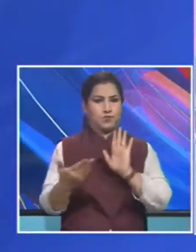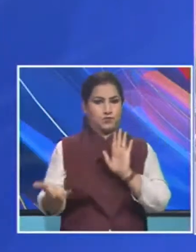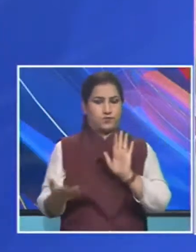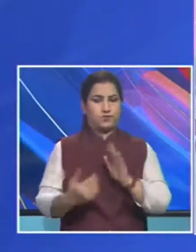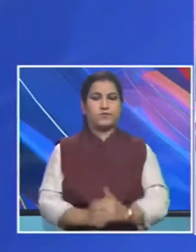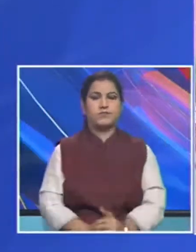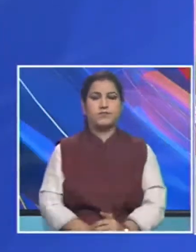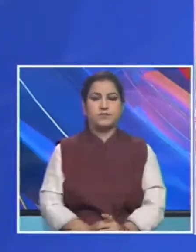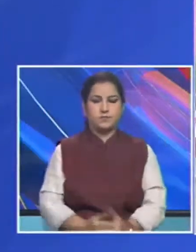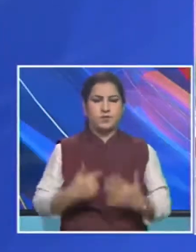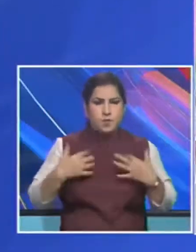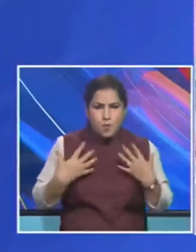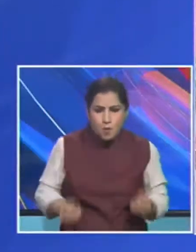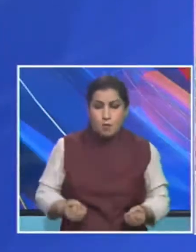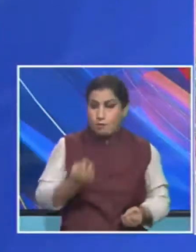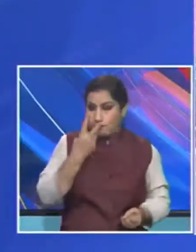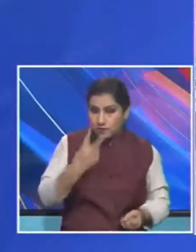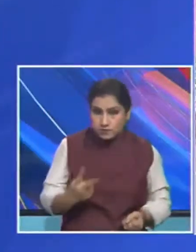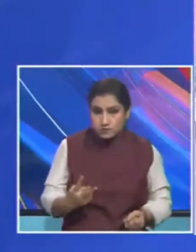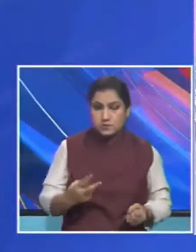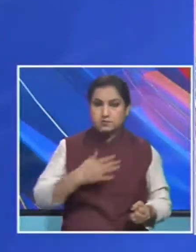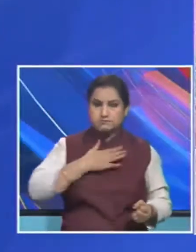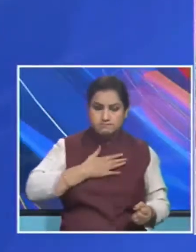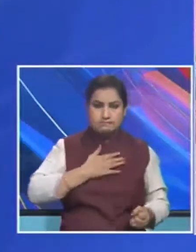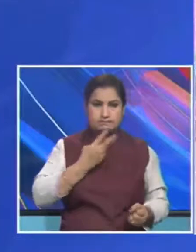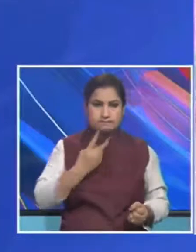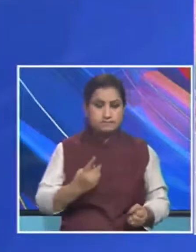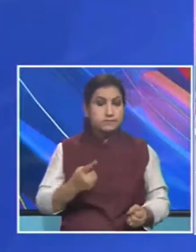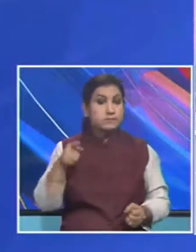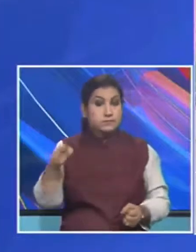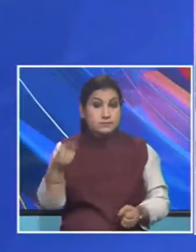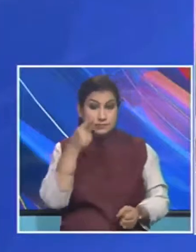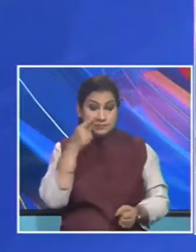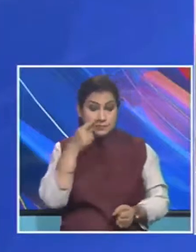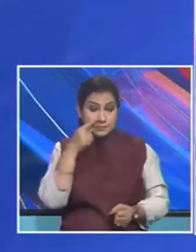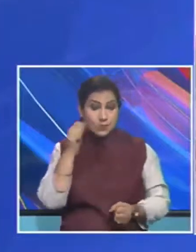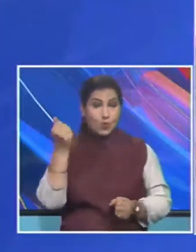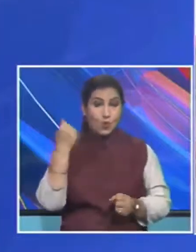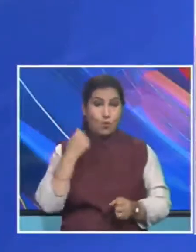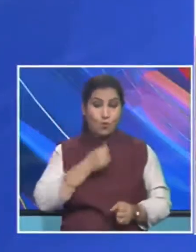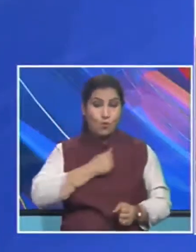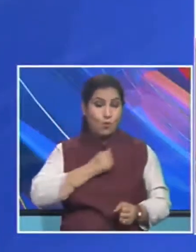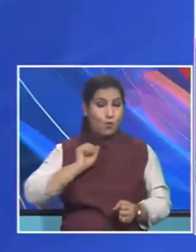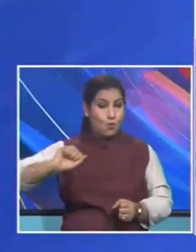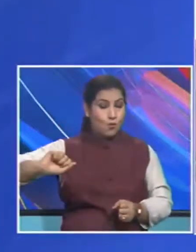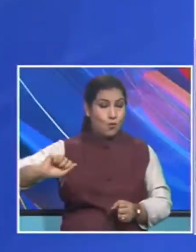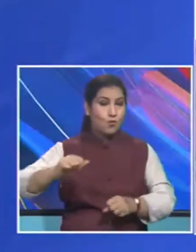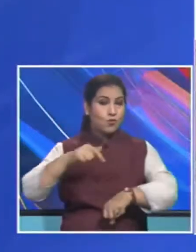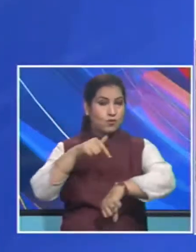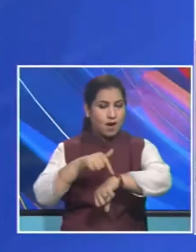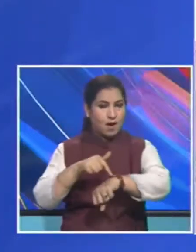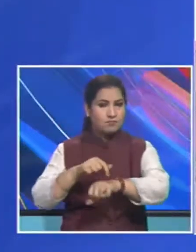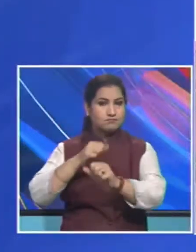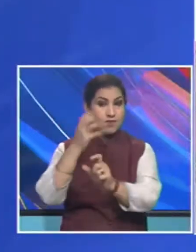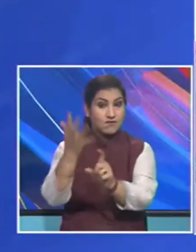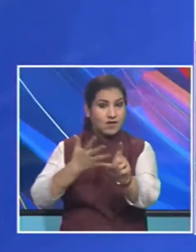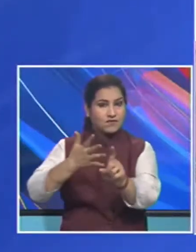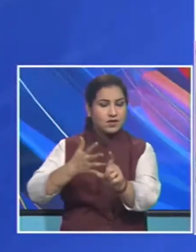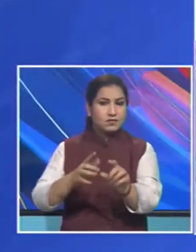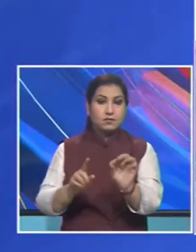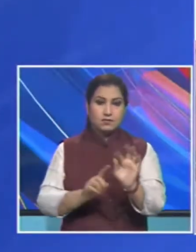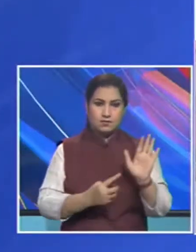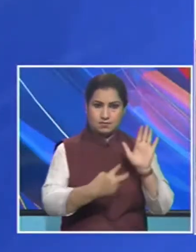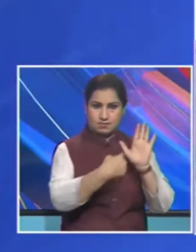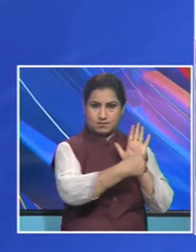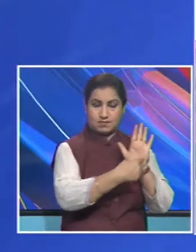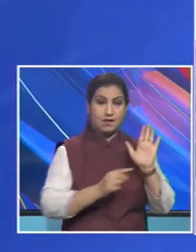will be wanting to ensure that she centers her tenure around these values and principles. The